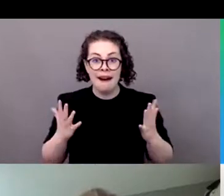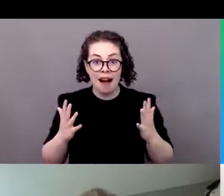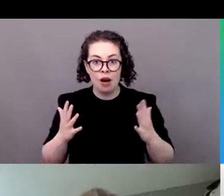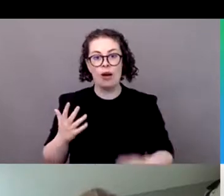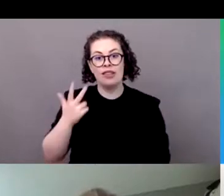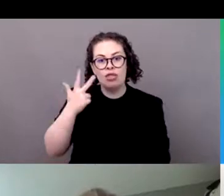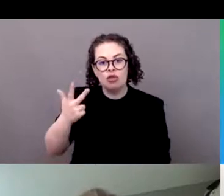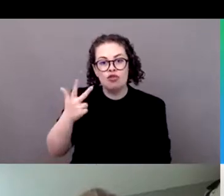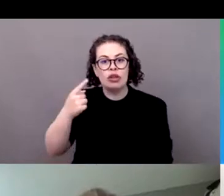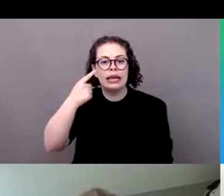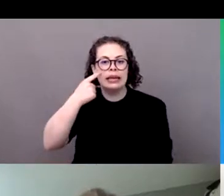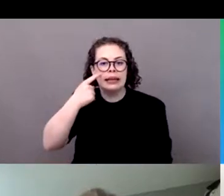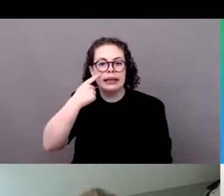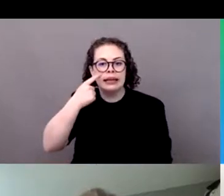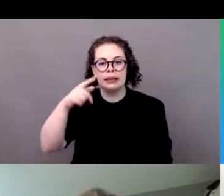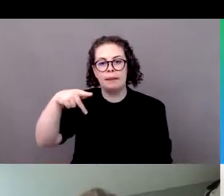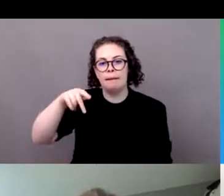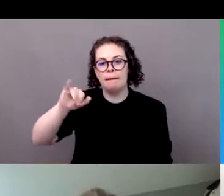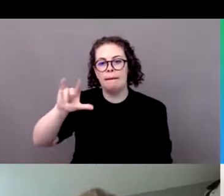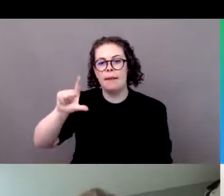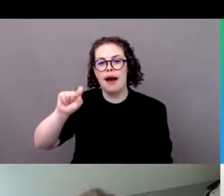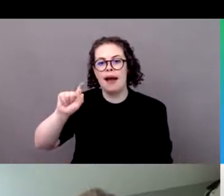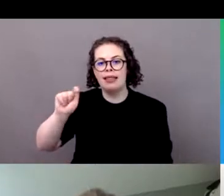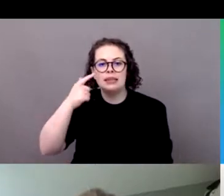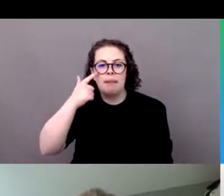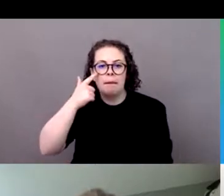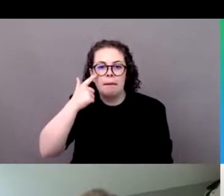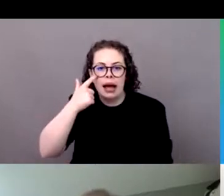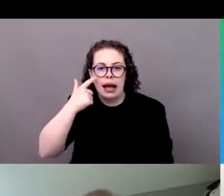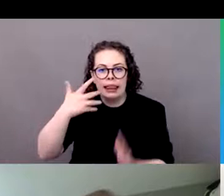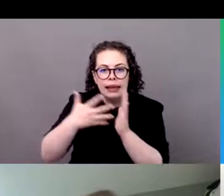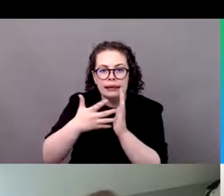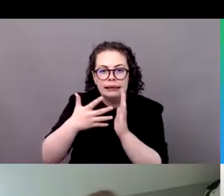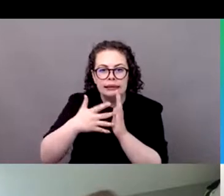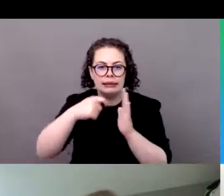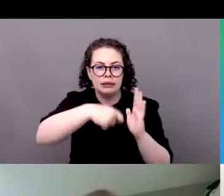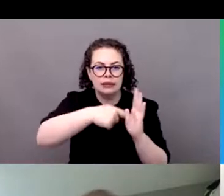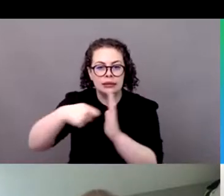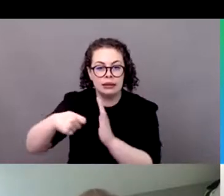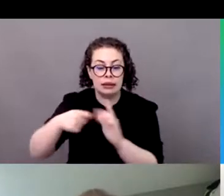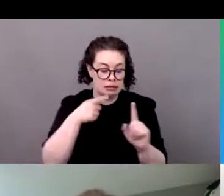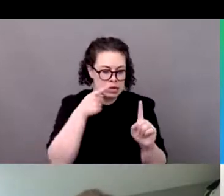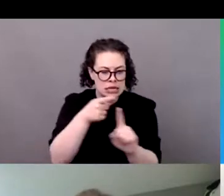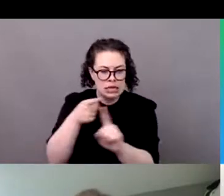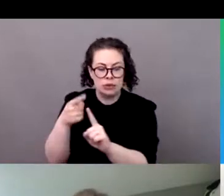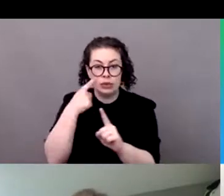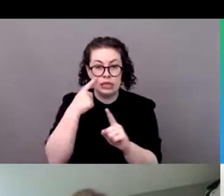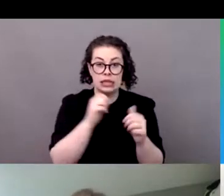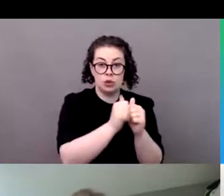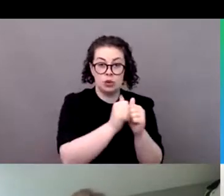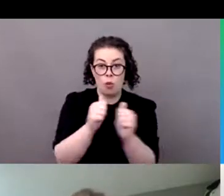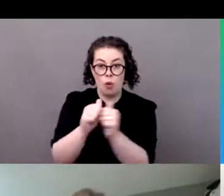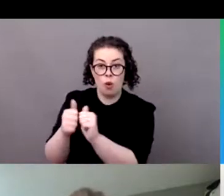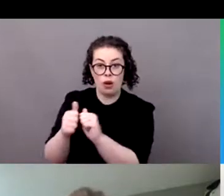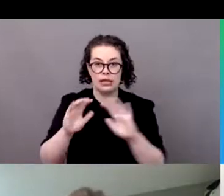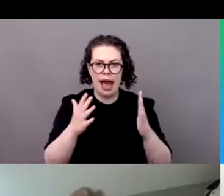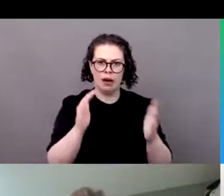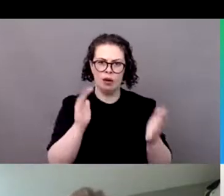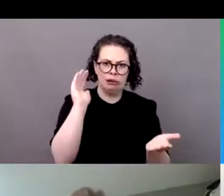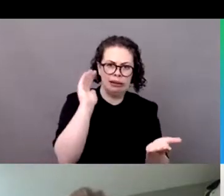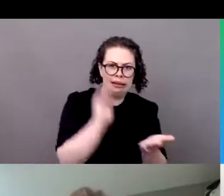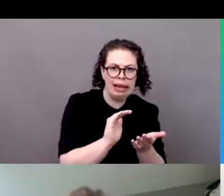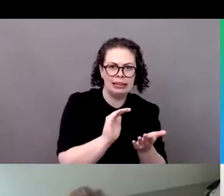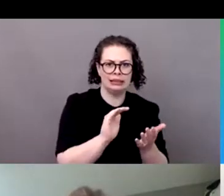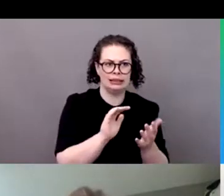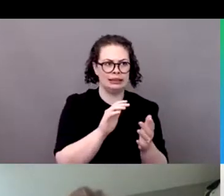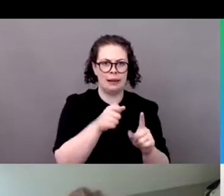out by 3 UEFA members that will aim to reduce the impact of sports organization on the environment while implementing